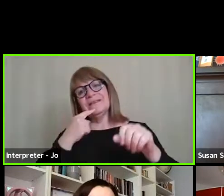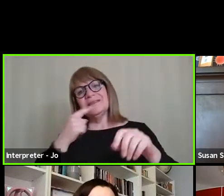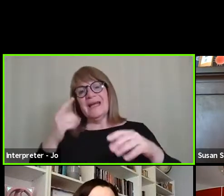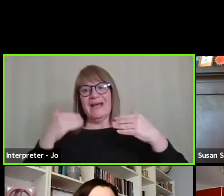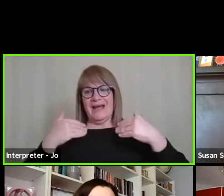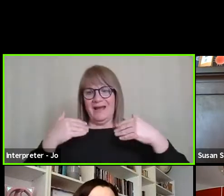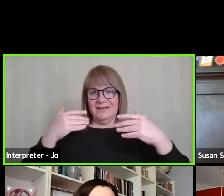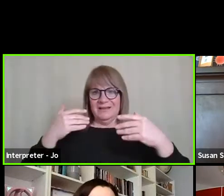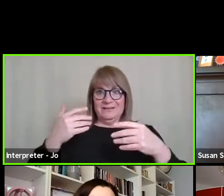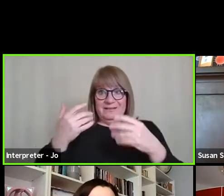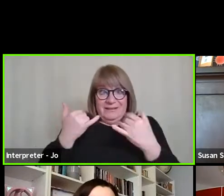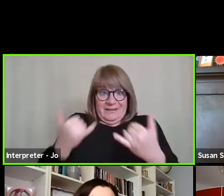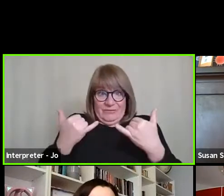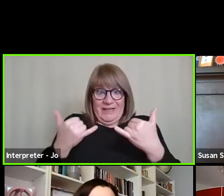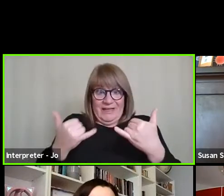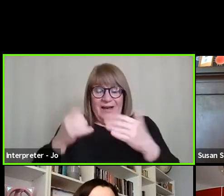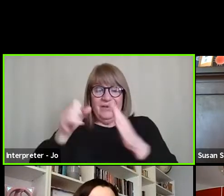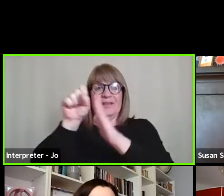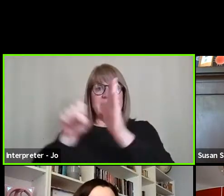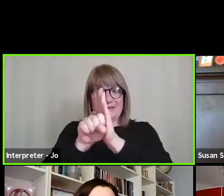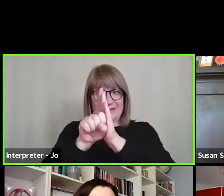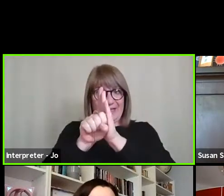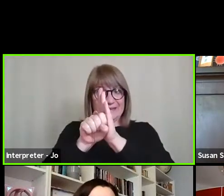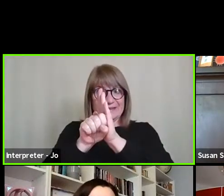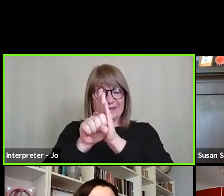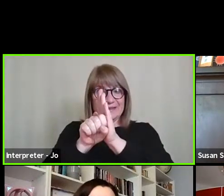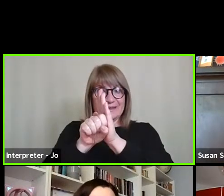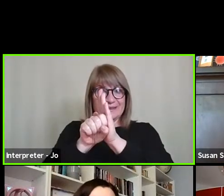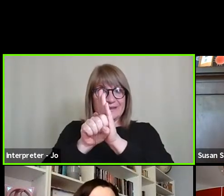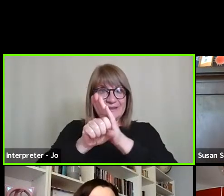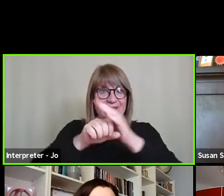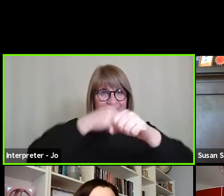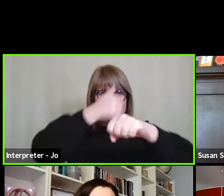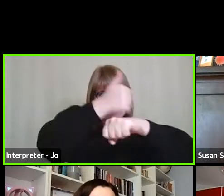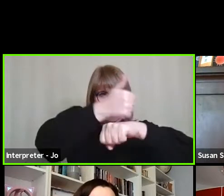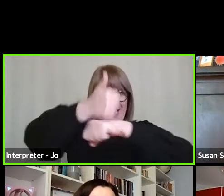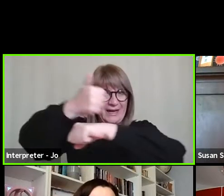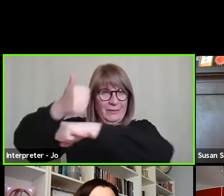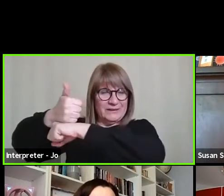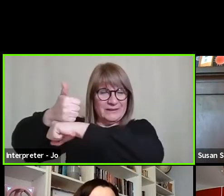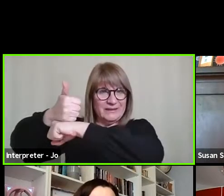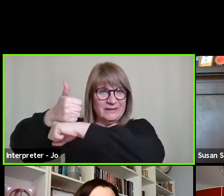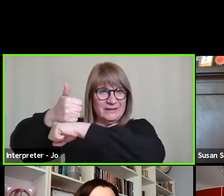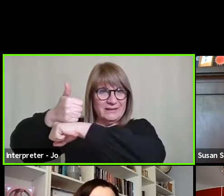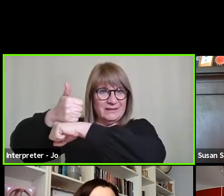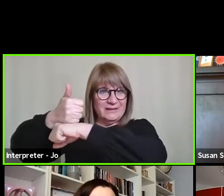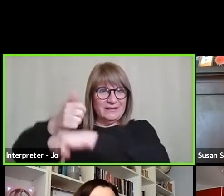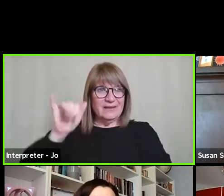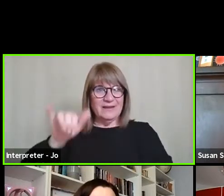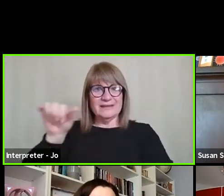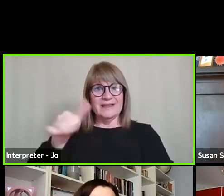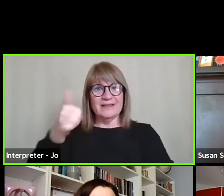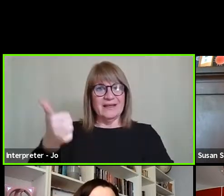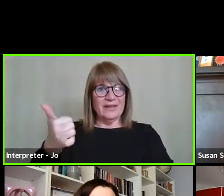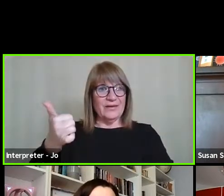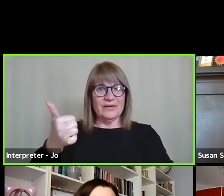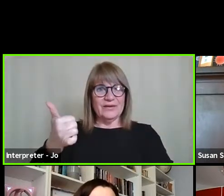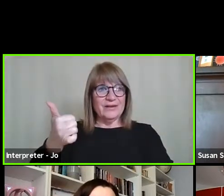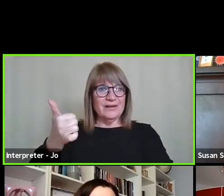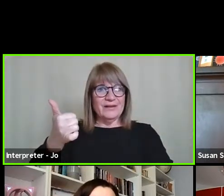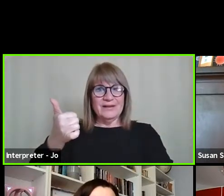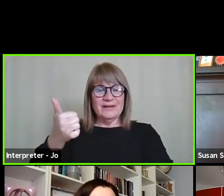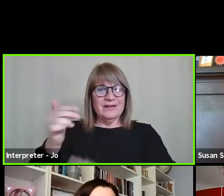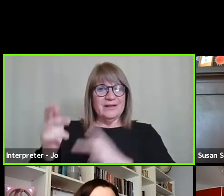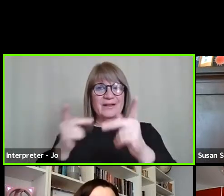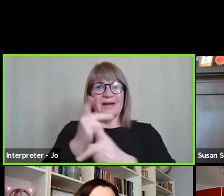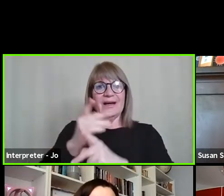exist which allow for the conservatorship over the body um that that is another form of eugenic sterilization